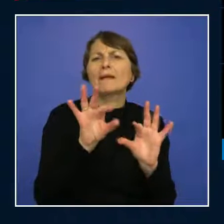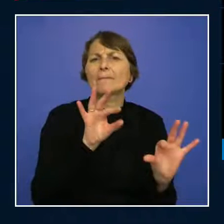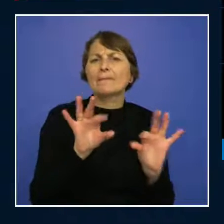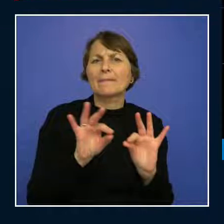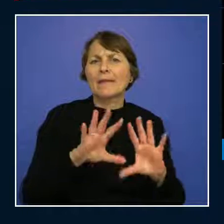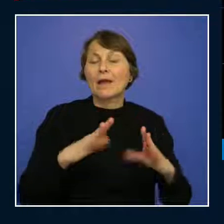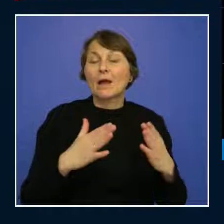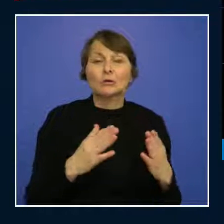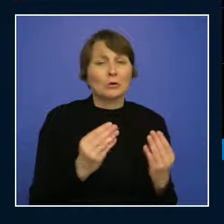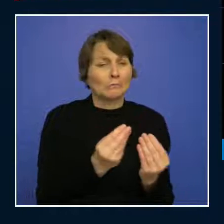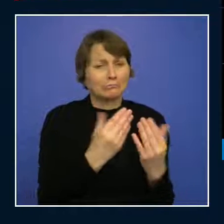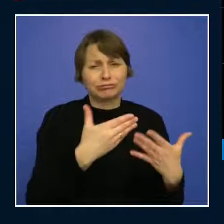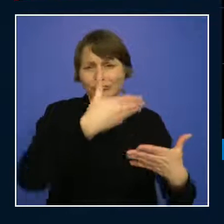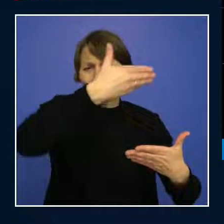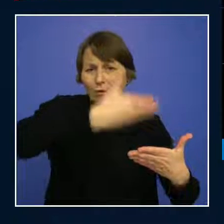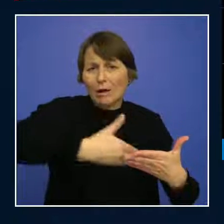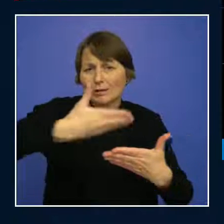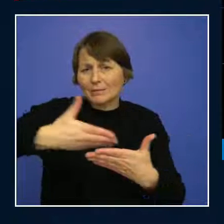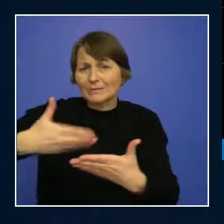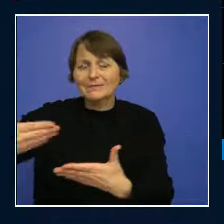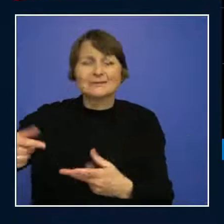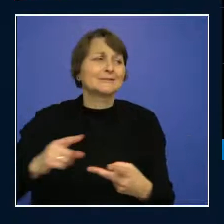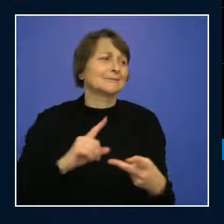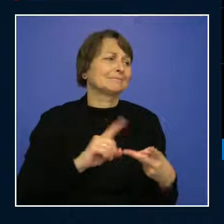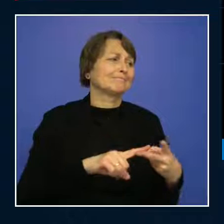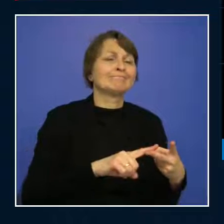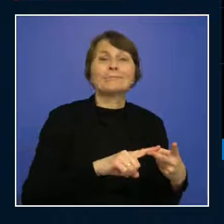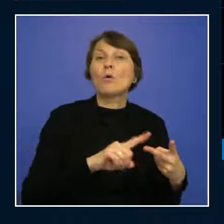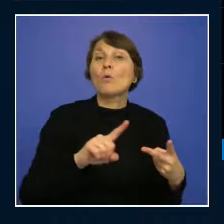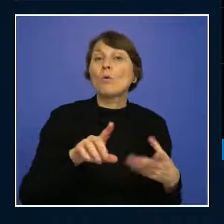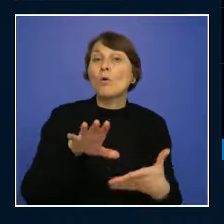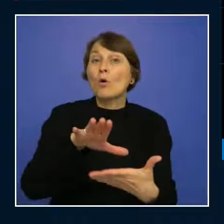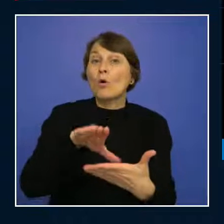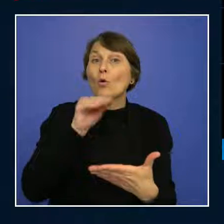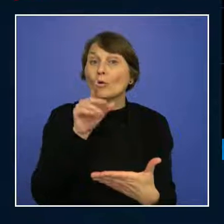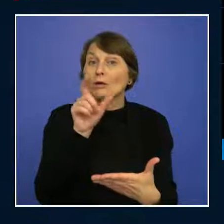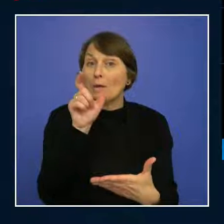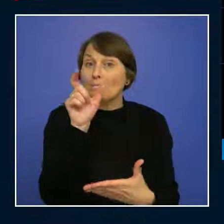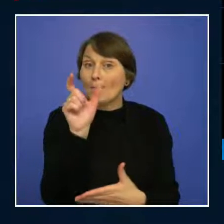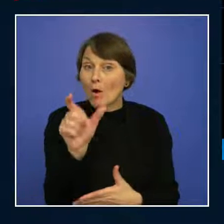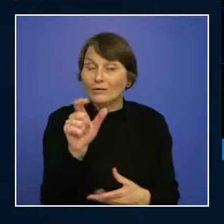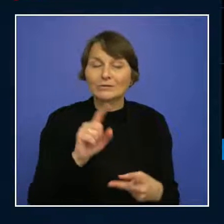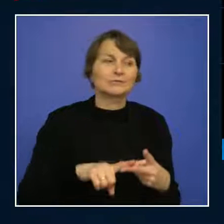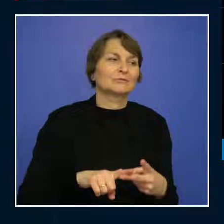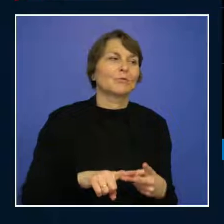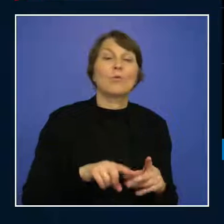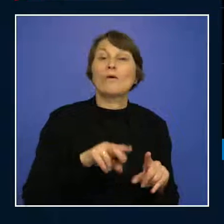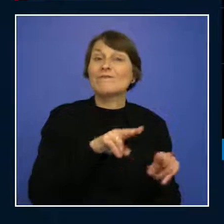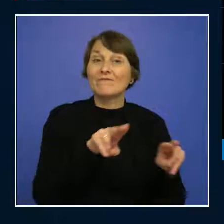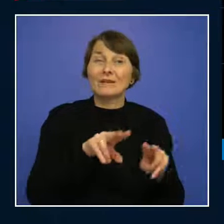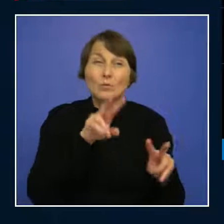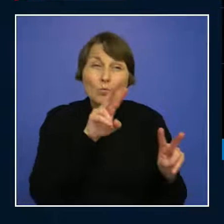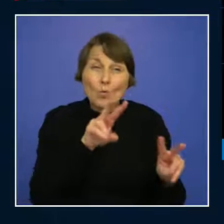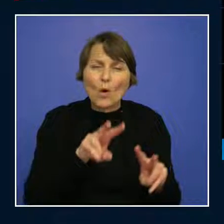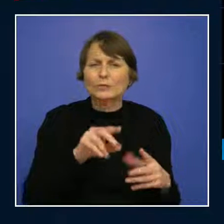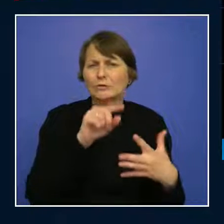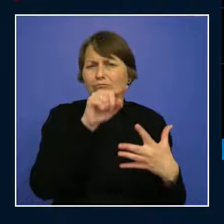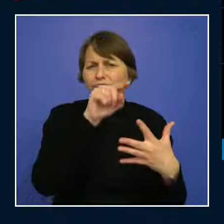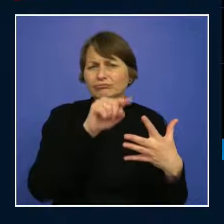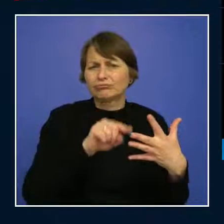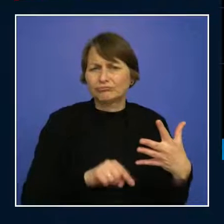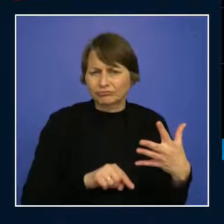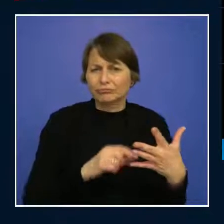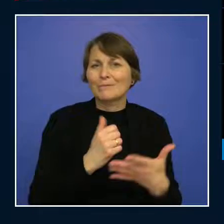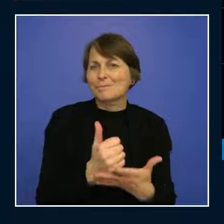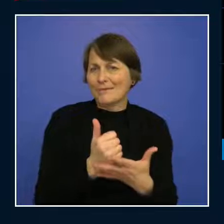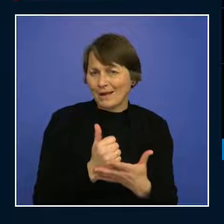to the documentation, information to learn modules, or videos talking about these features as well. So well worth having a